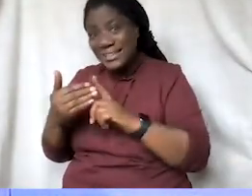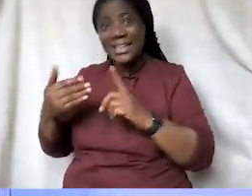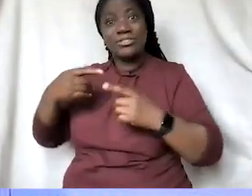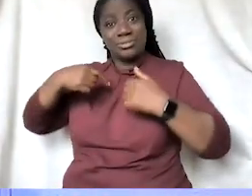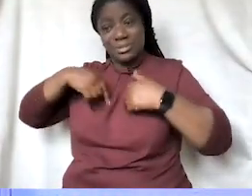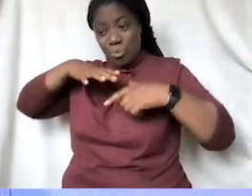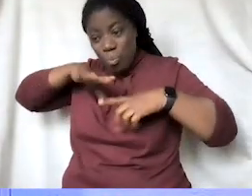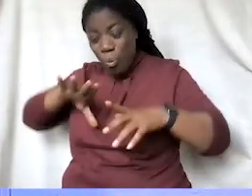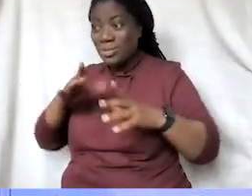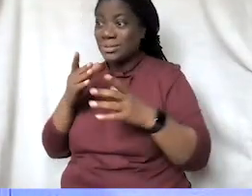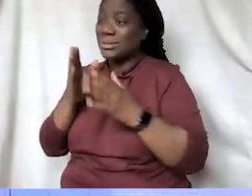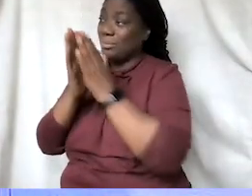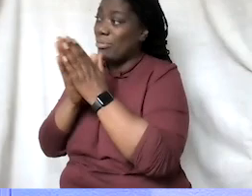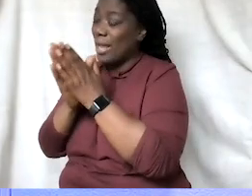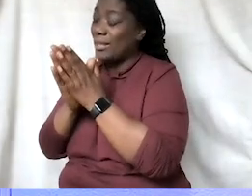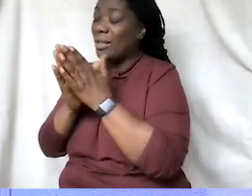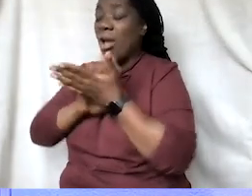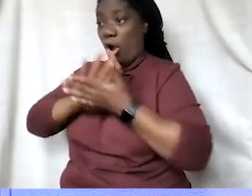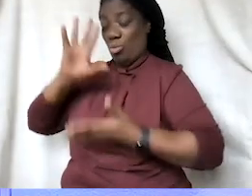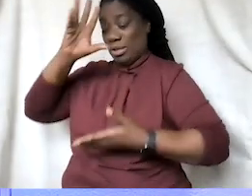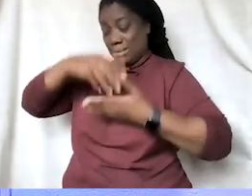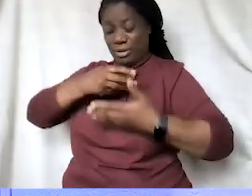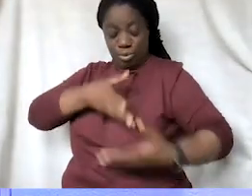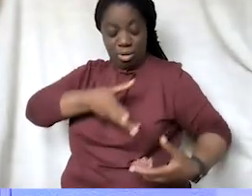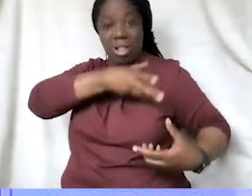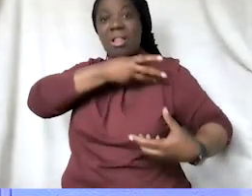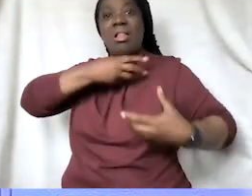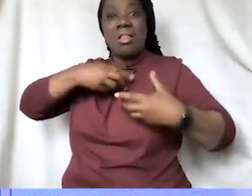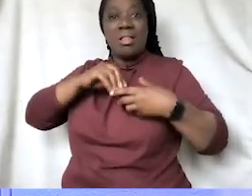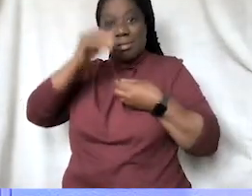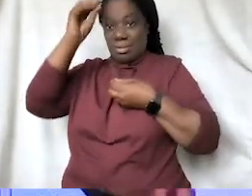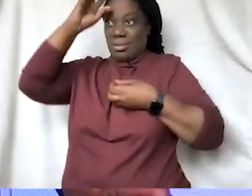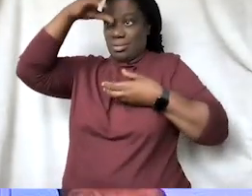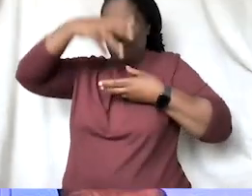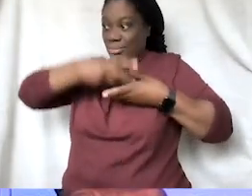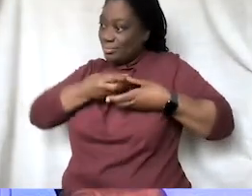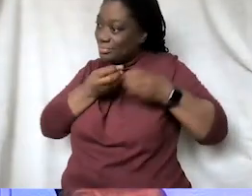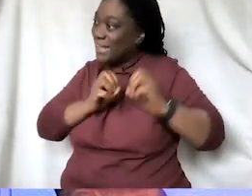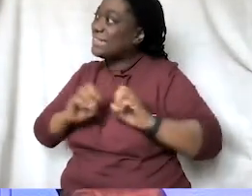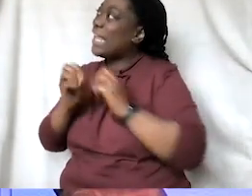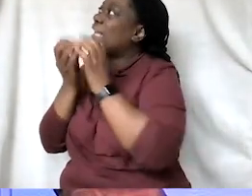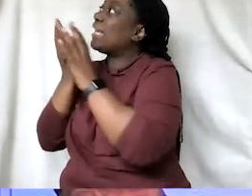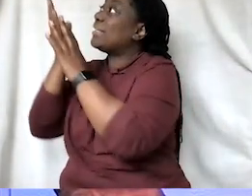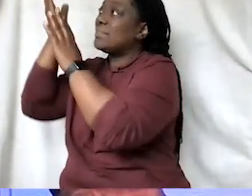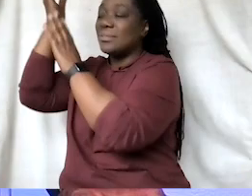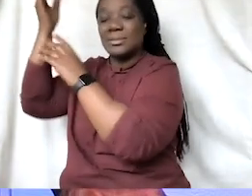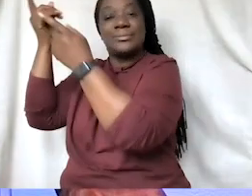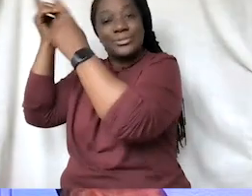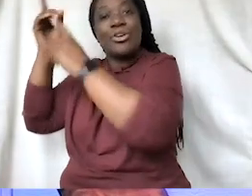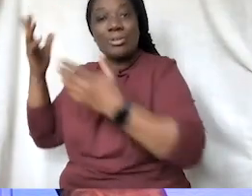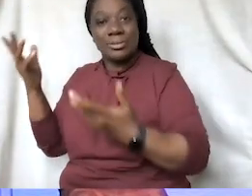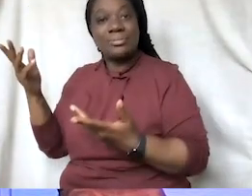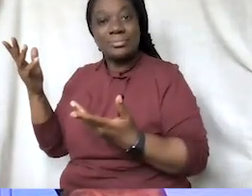and take them to the throne of grace. Tonight, brothers and sisters, we need to intercede for each other. Pray for